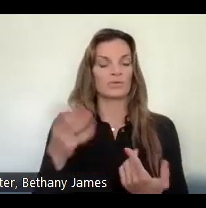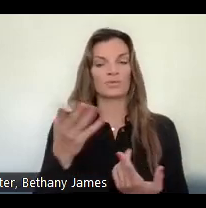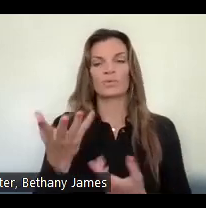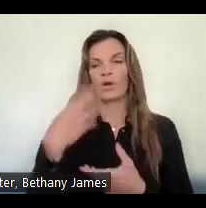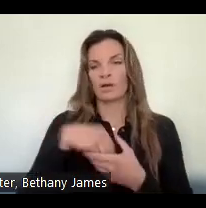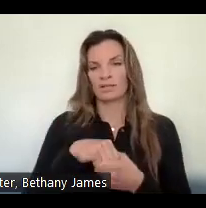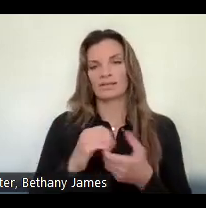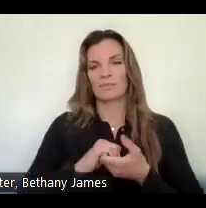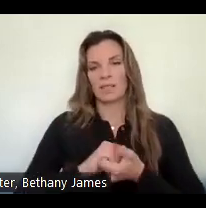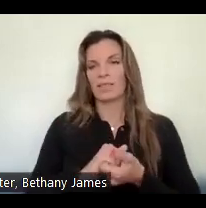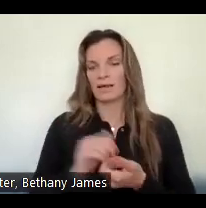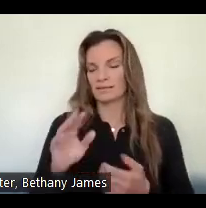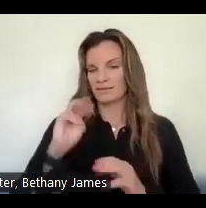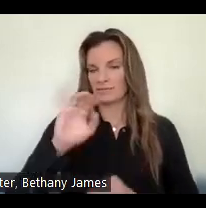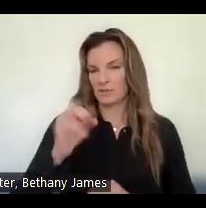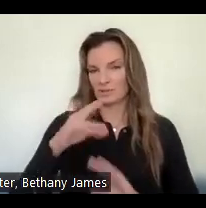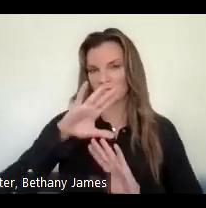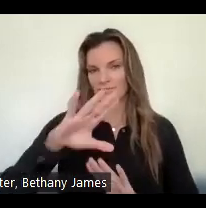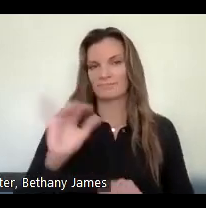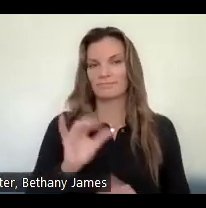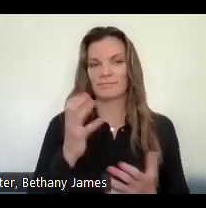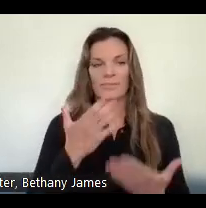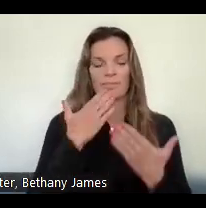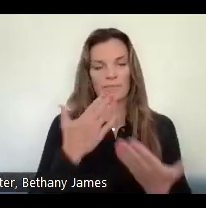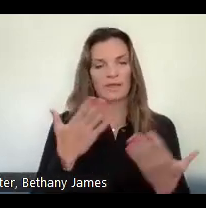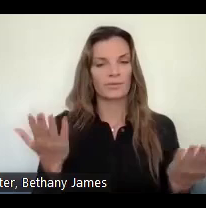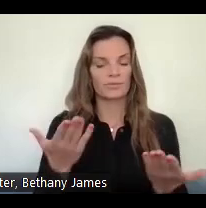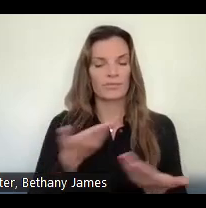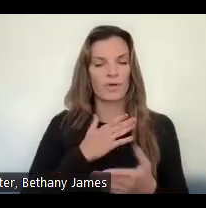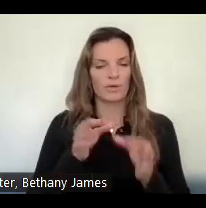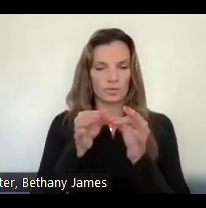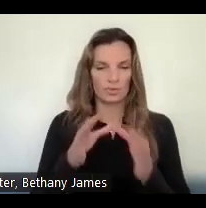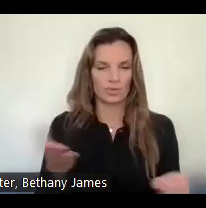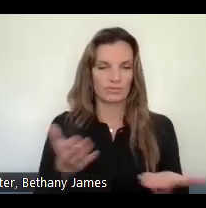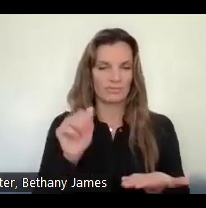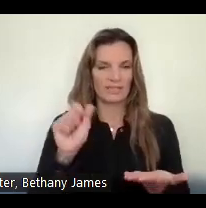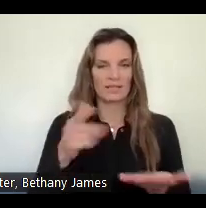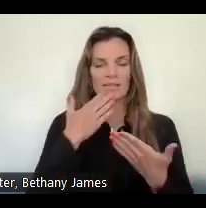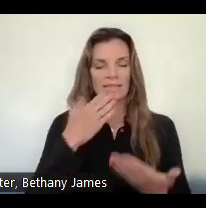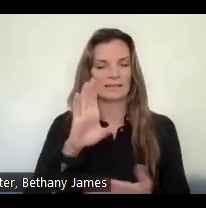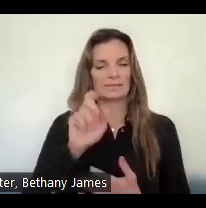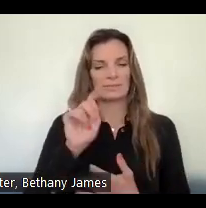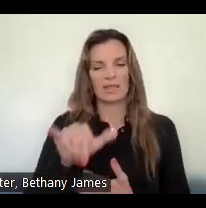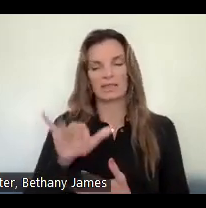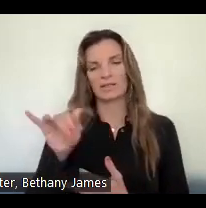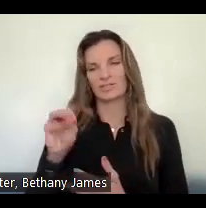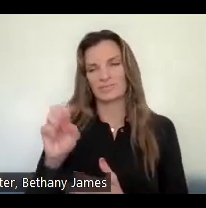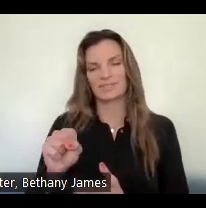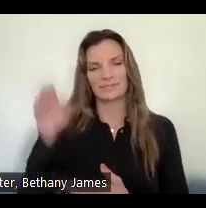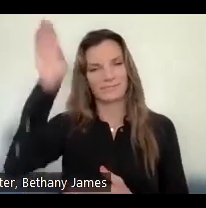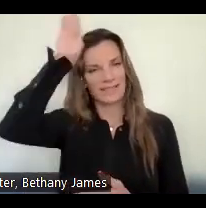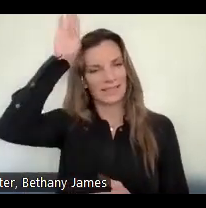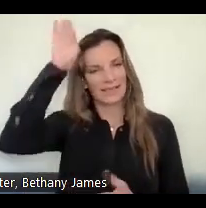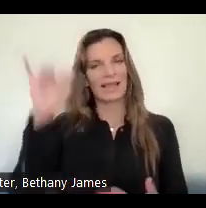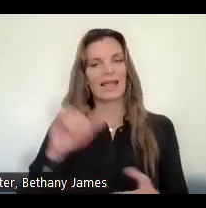of Michigan, and we'd also like to thank our American Sign Language interpreter, Bethany James, as well as our captioner,